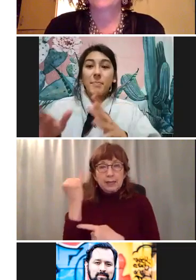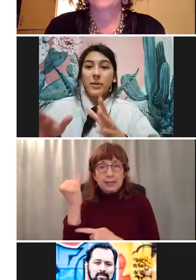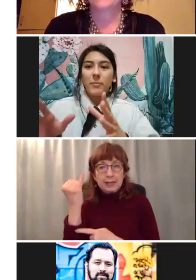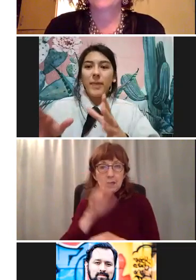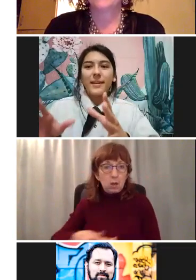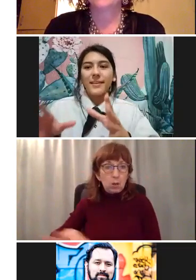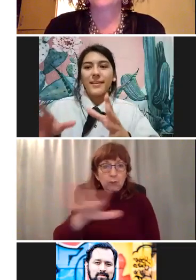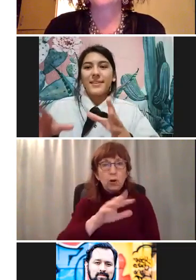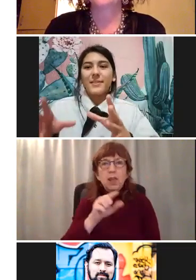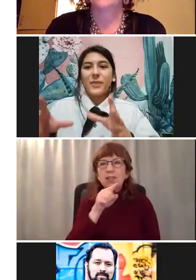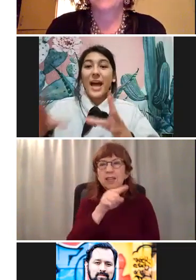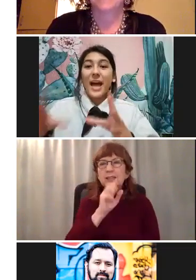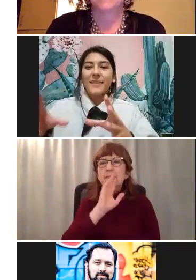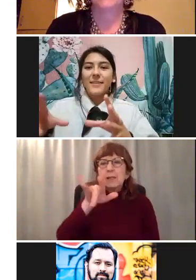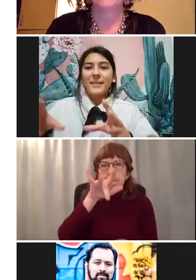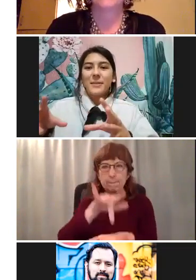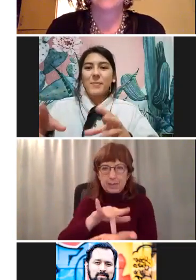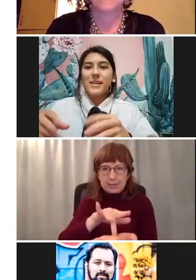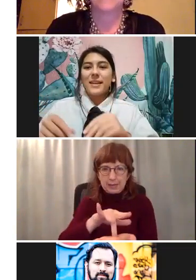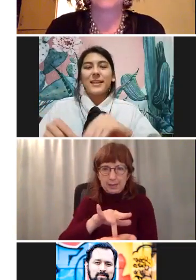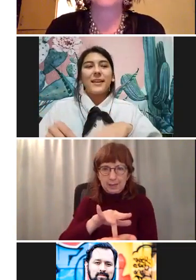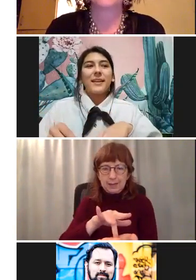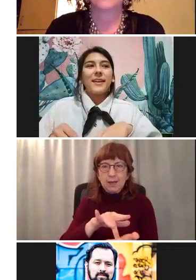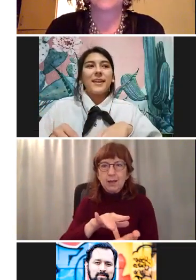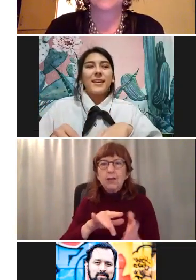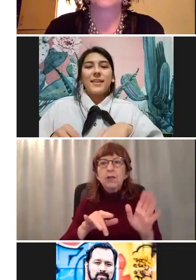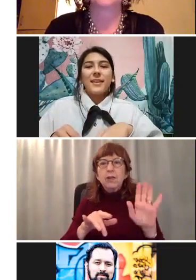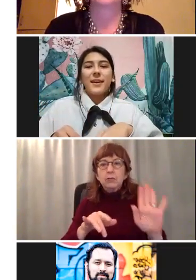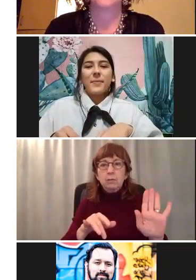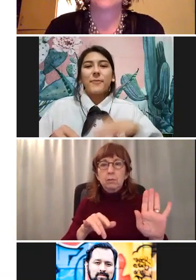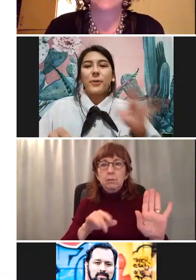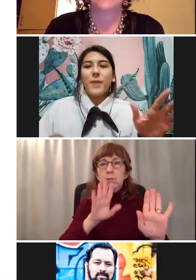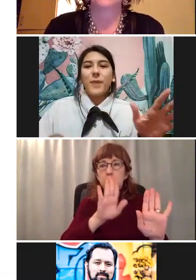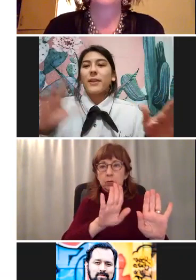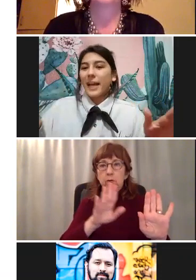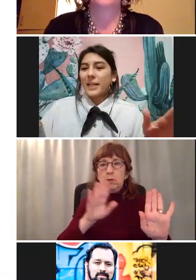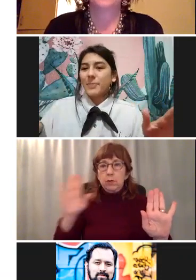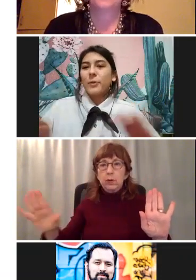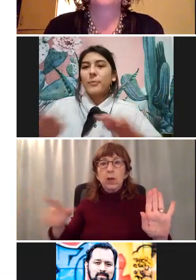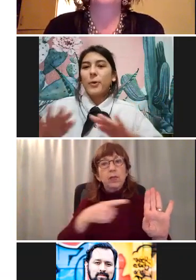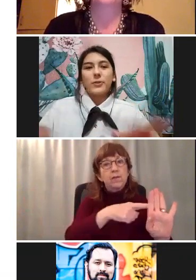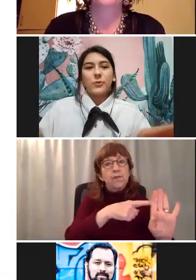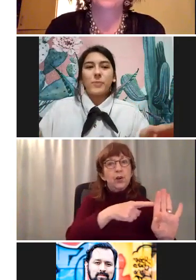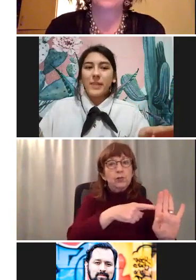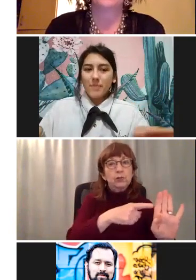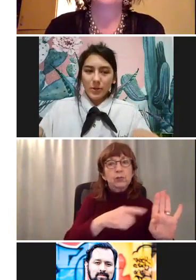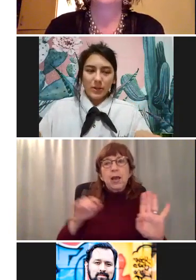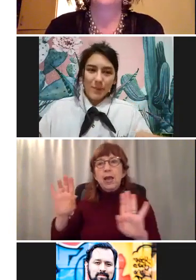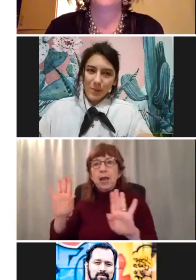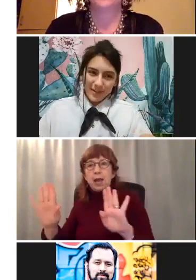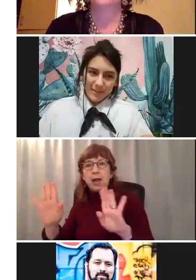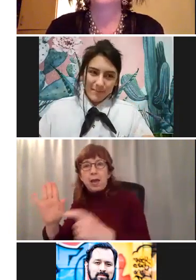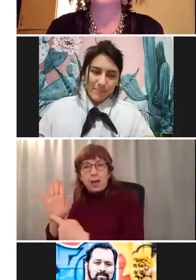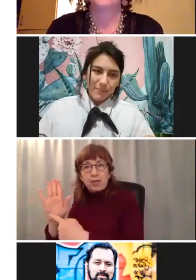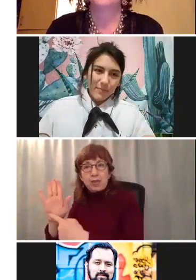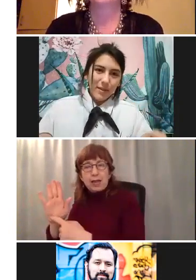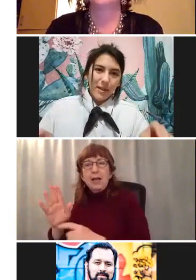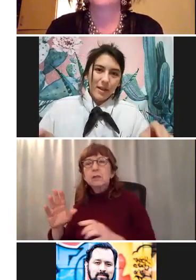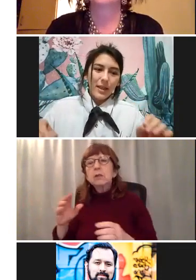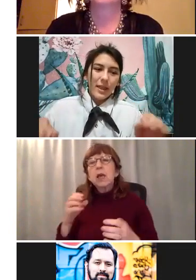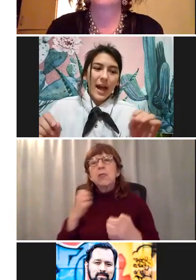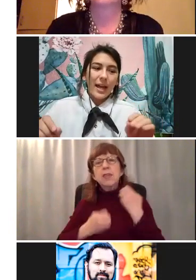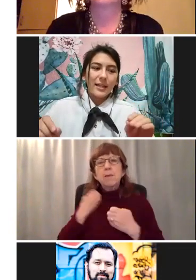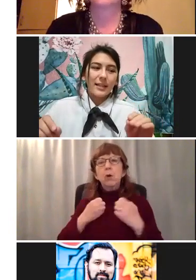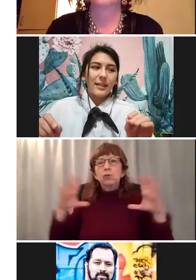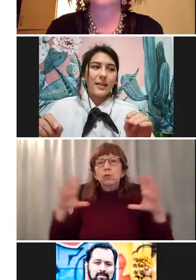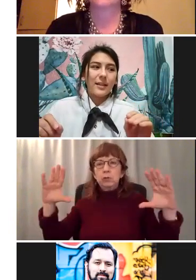this is the middle panel, this is the height, this is the peak, and then the first panel and the last panel are both extremely emotionally muted.